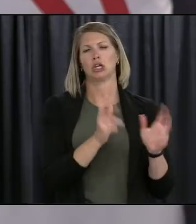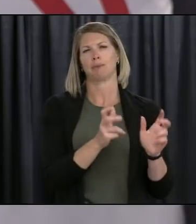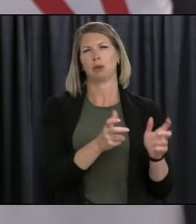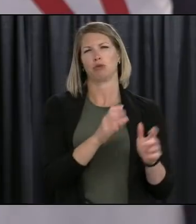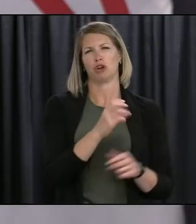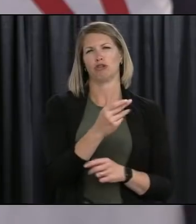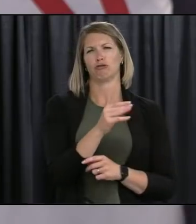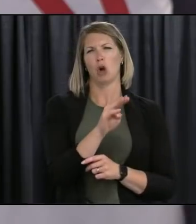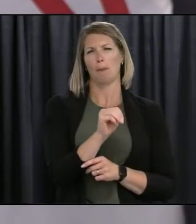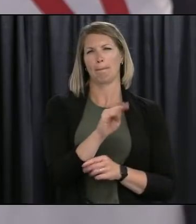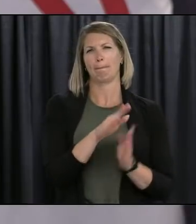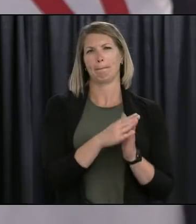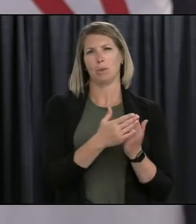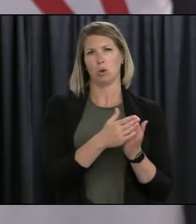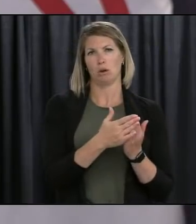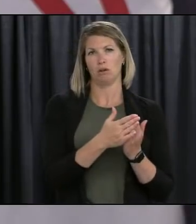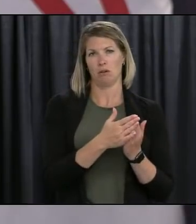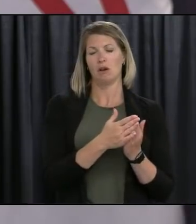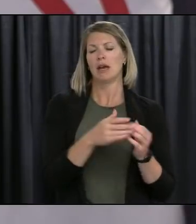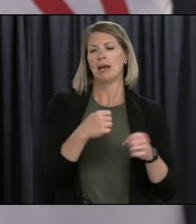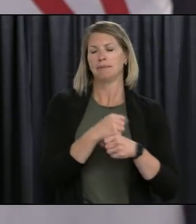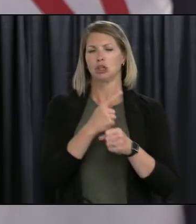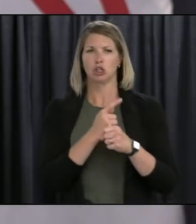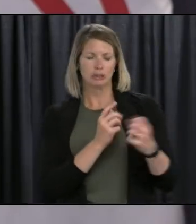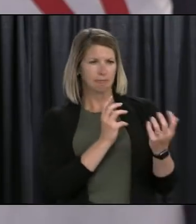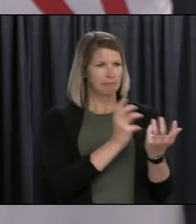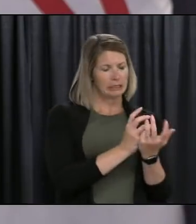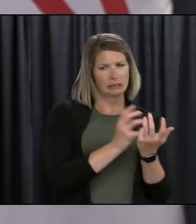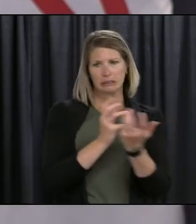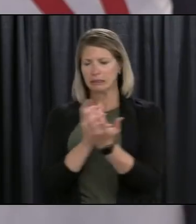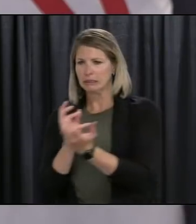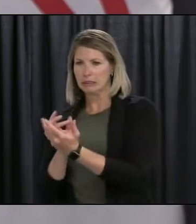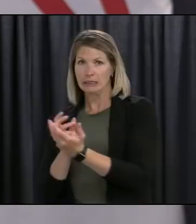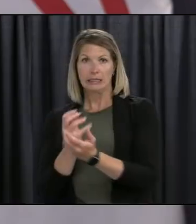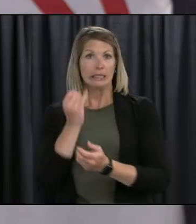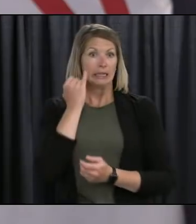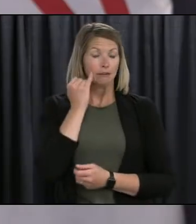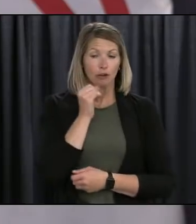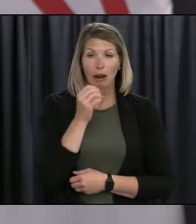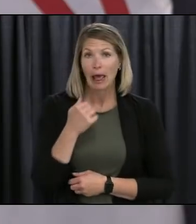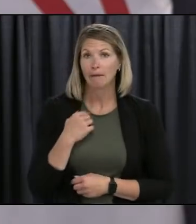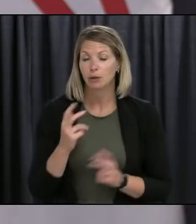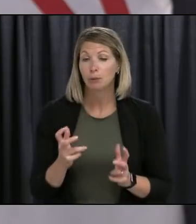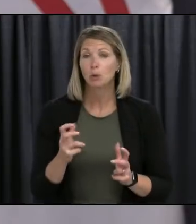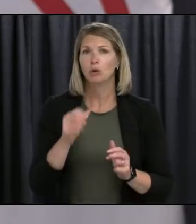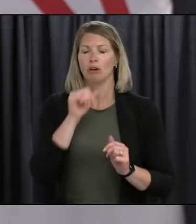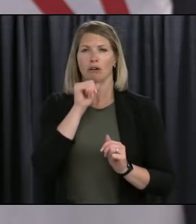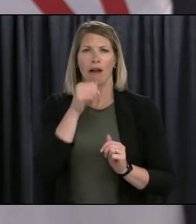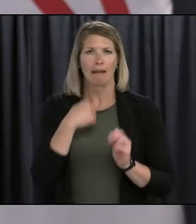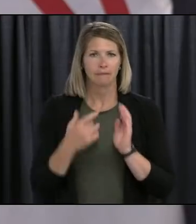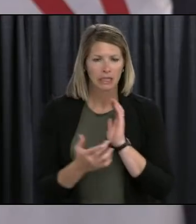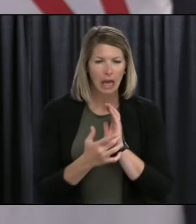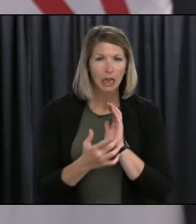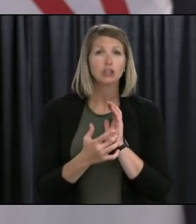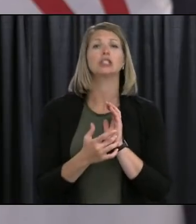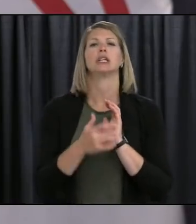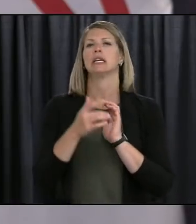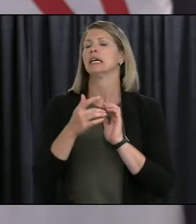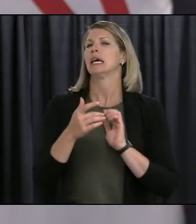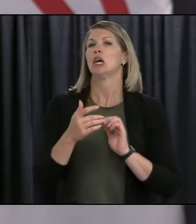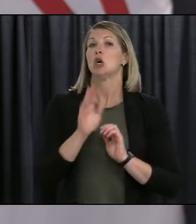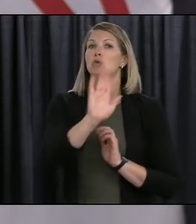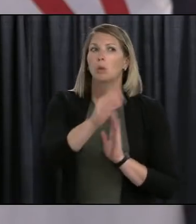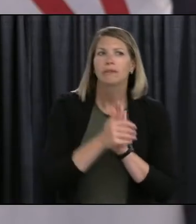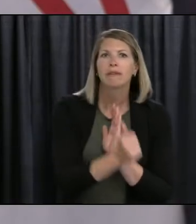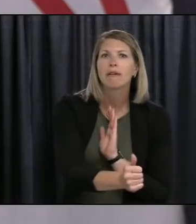student in the K-12 system would have access to Chromebooks. So this is about helping our students regardless of their ability, where they